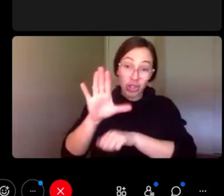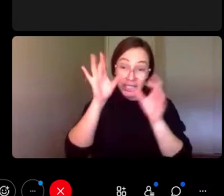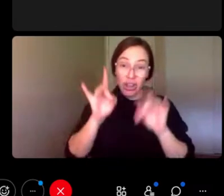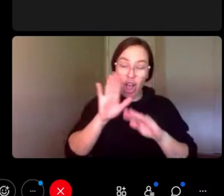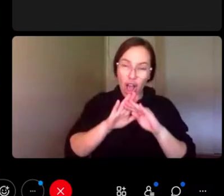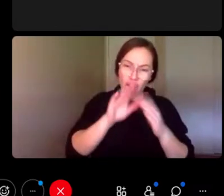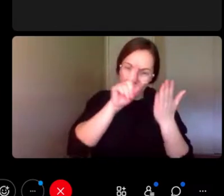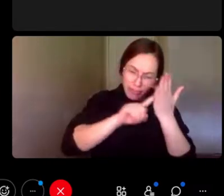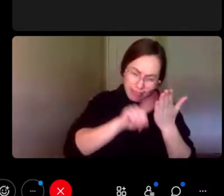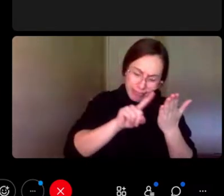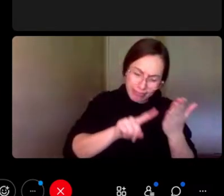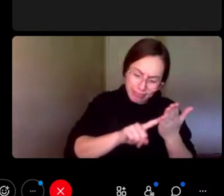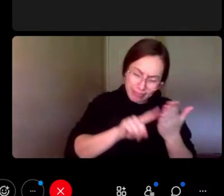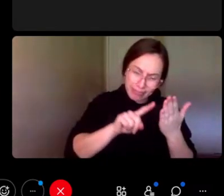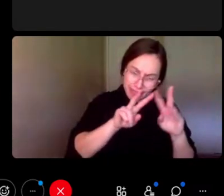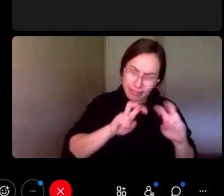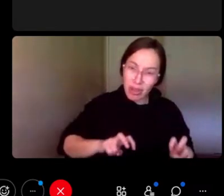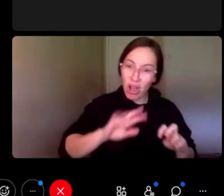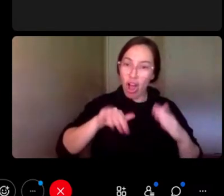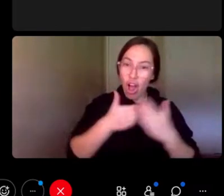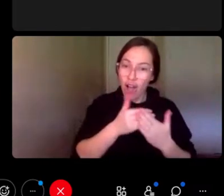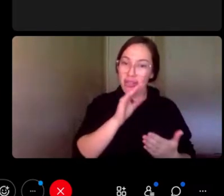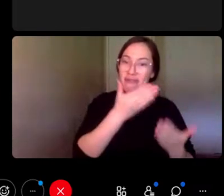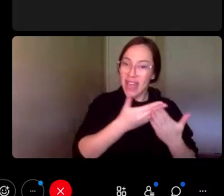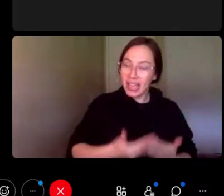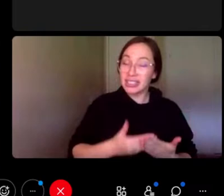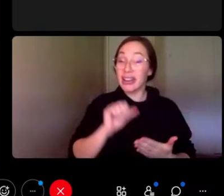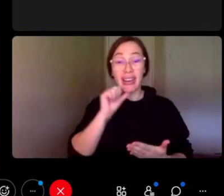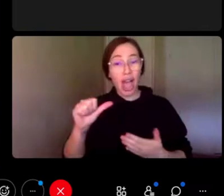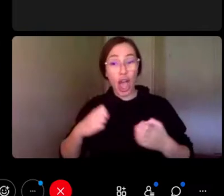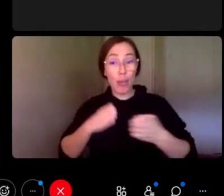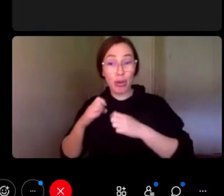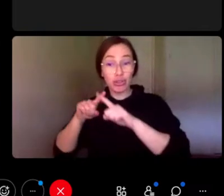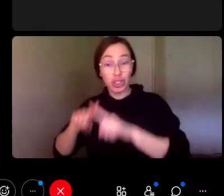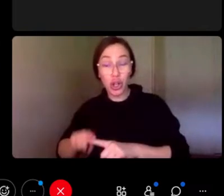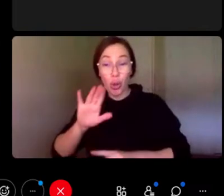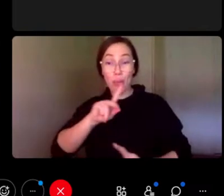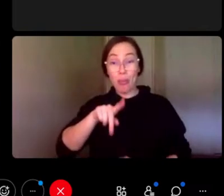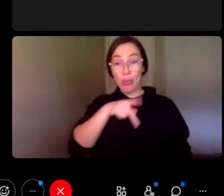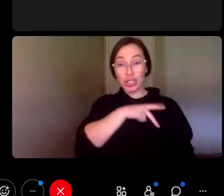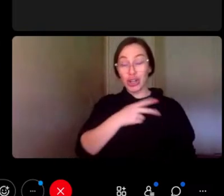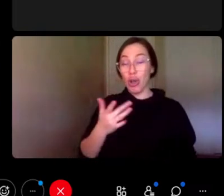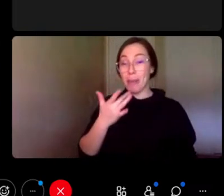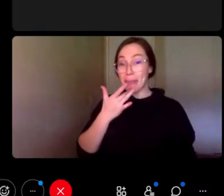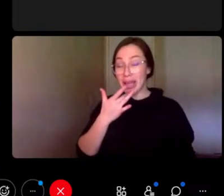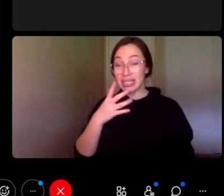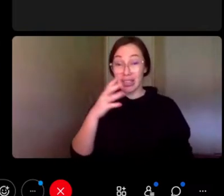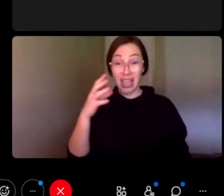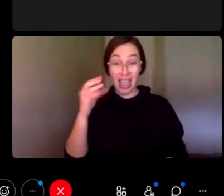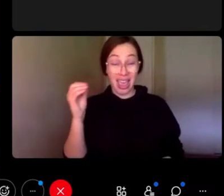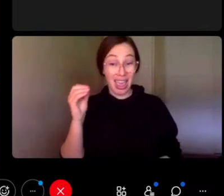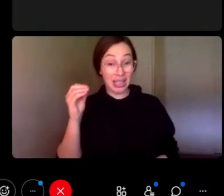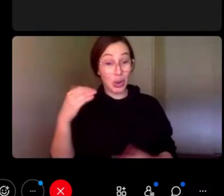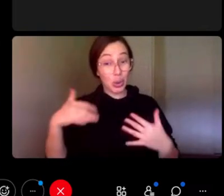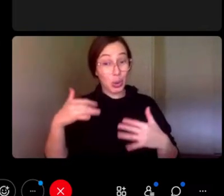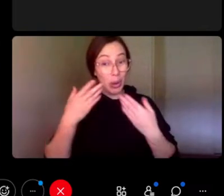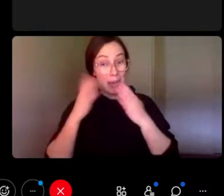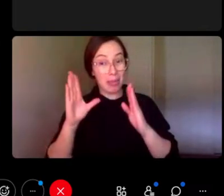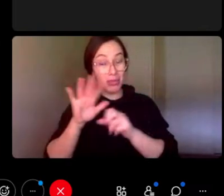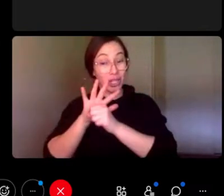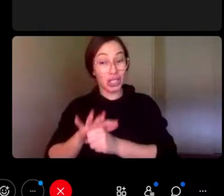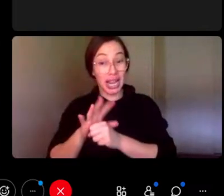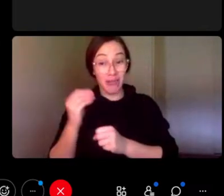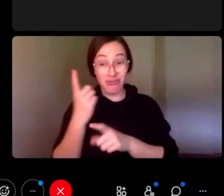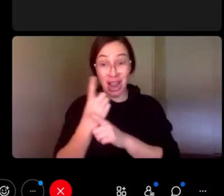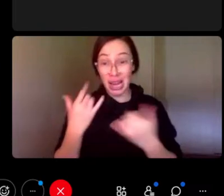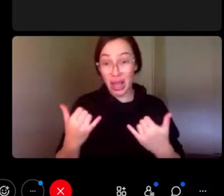evaluation of facts and not on emotion, personal bias, or public pressure. And boy, are you guys under some public pressure